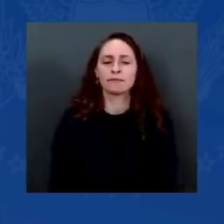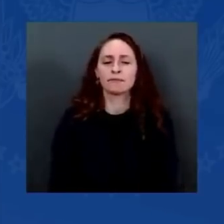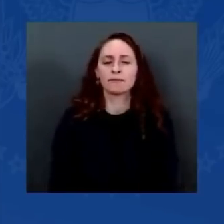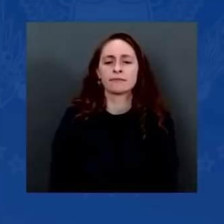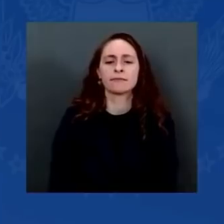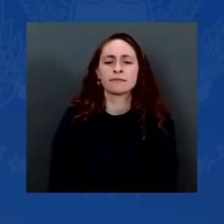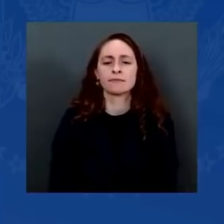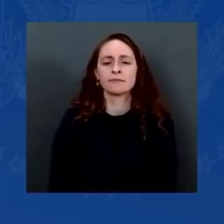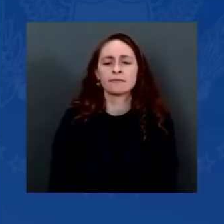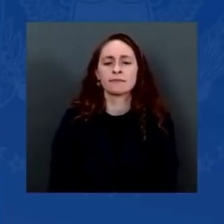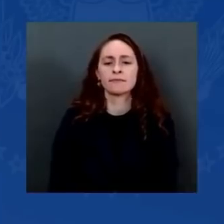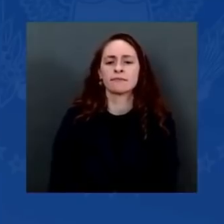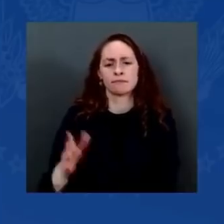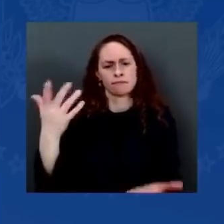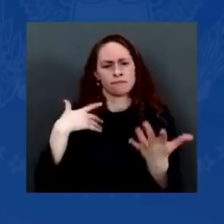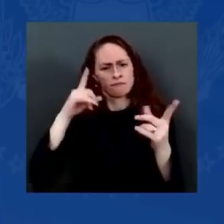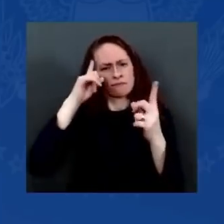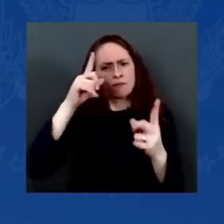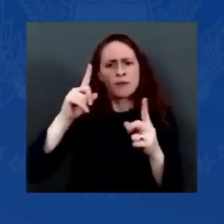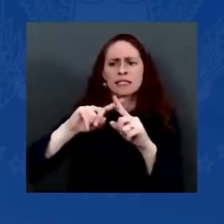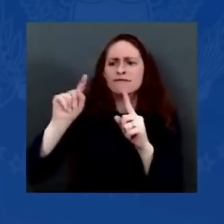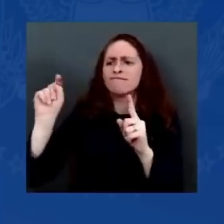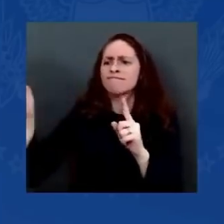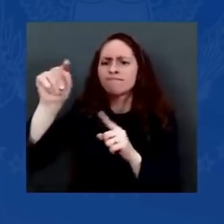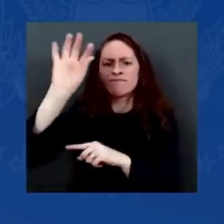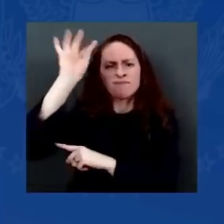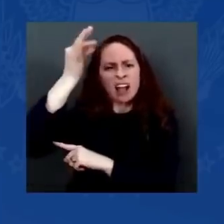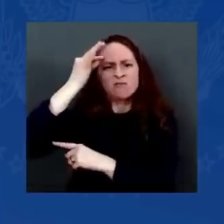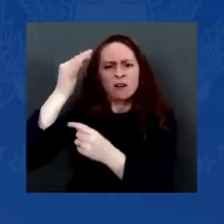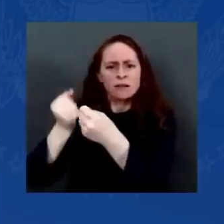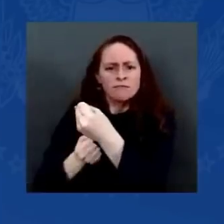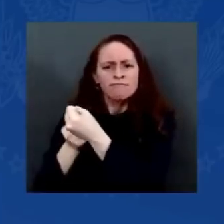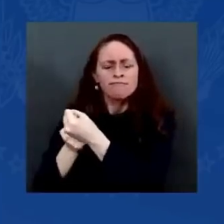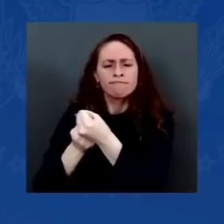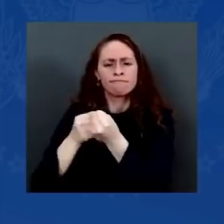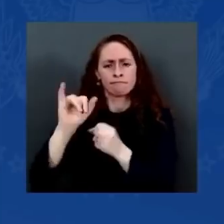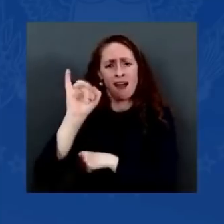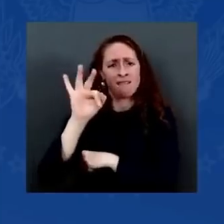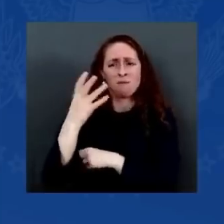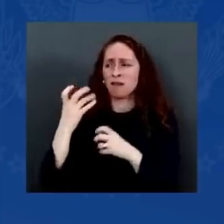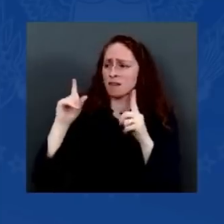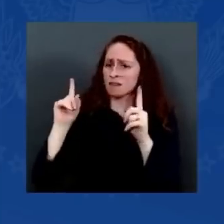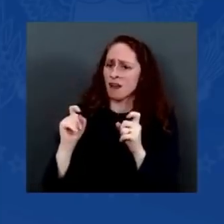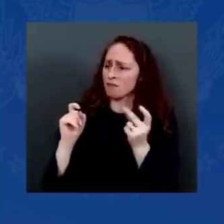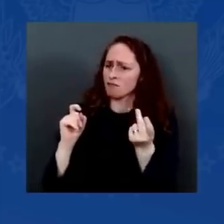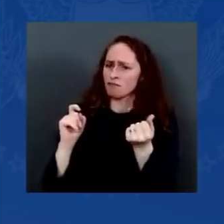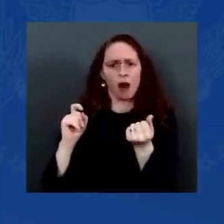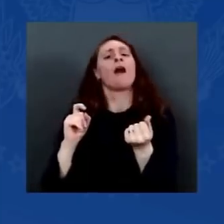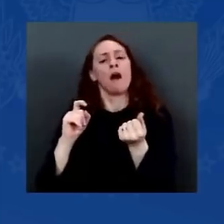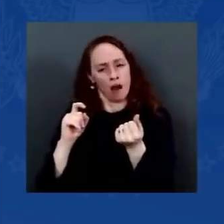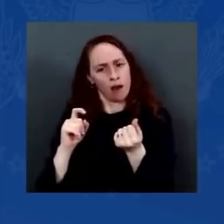that if you want an immediate test, there'll be a place where you can go get it. We also need to do better with at-home